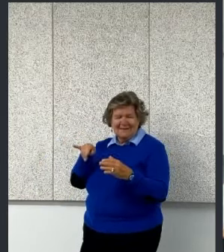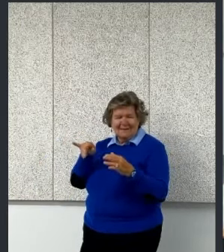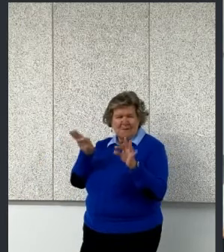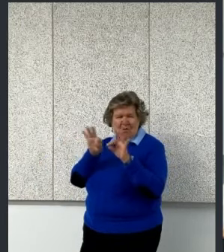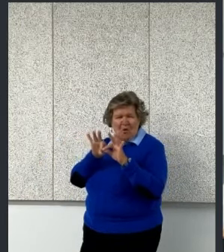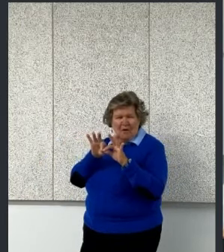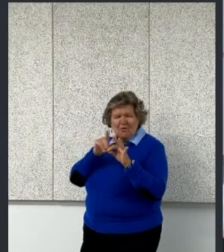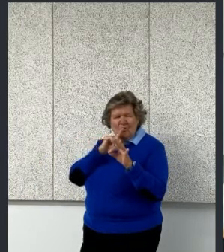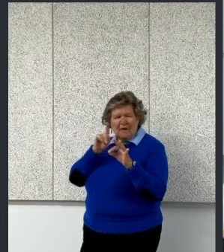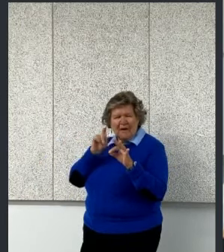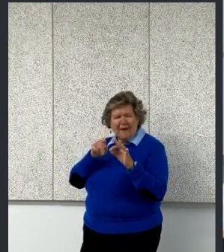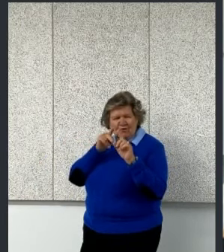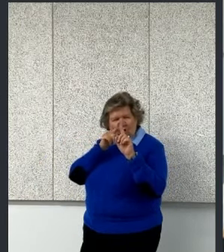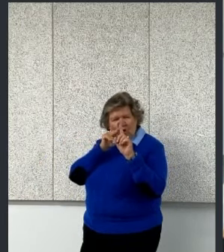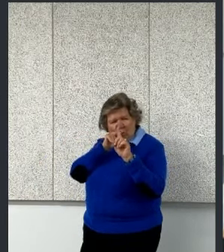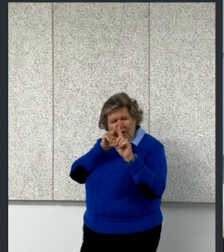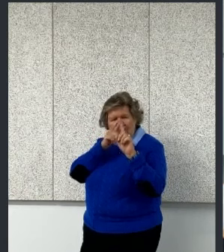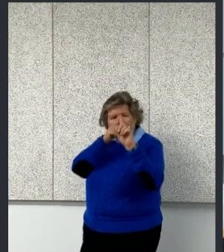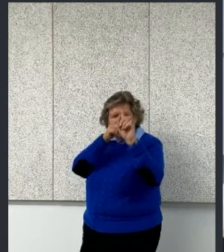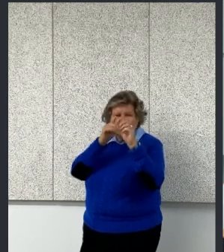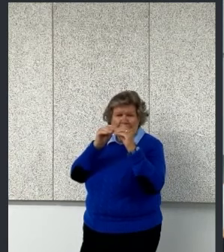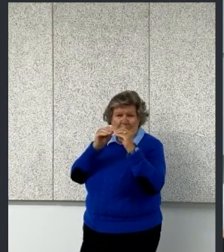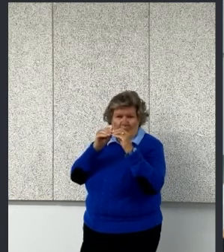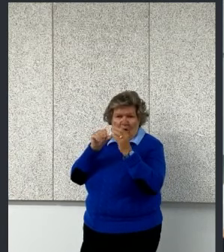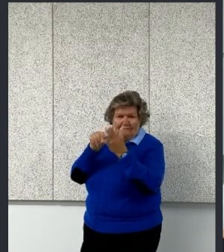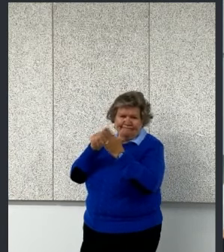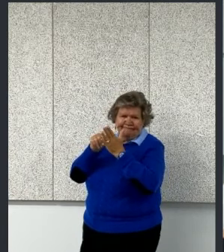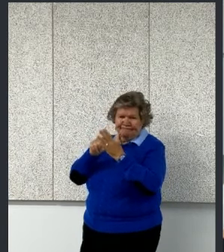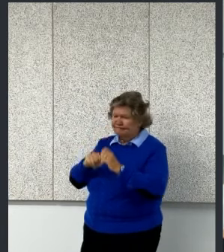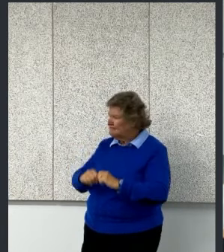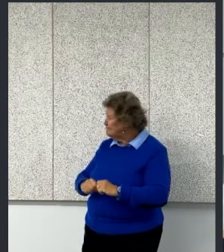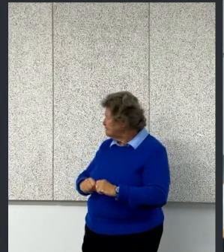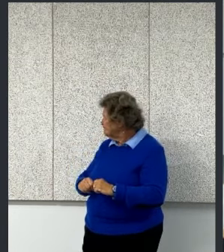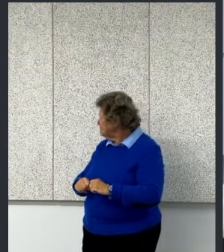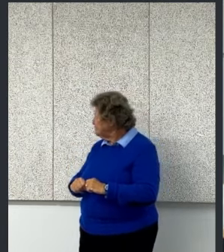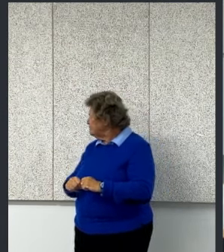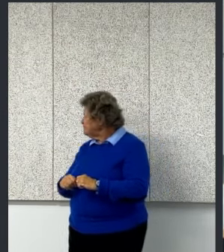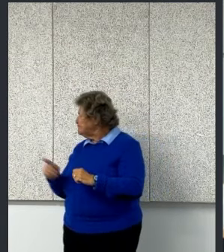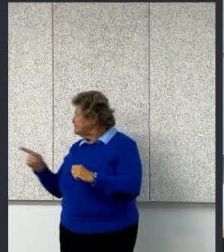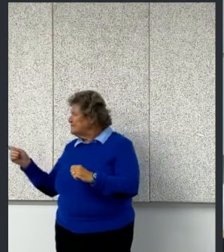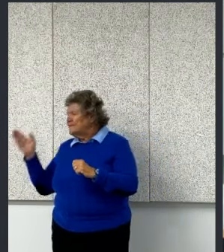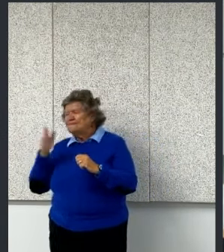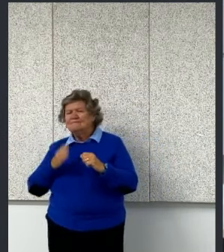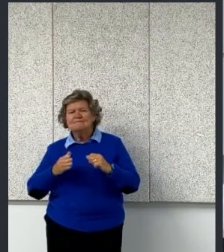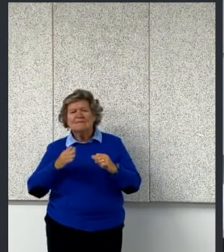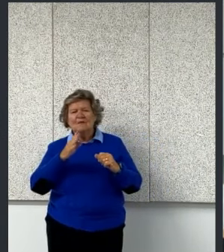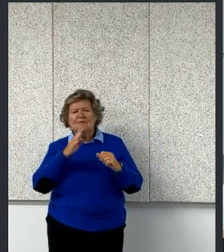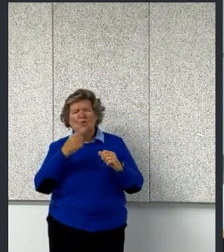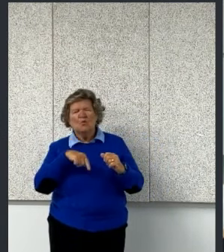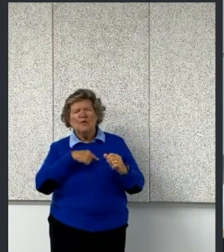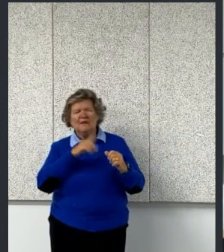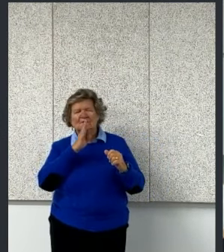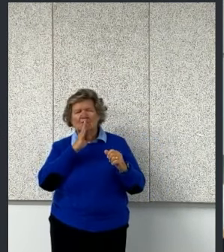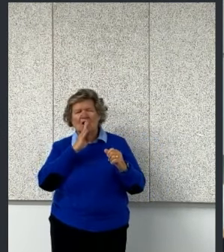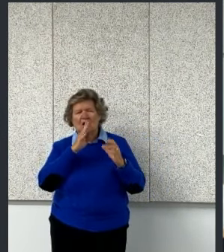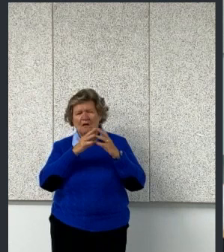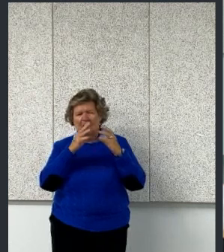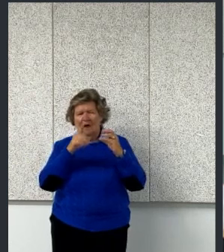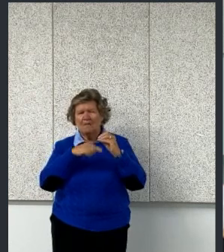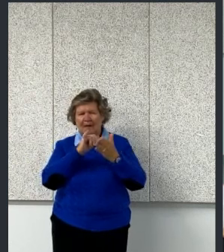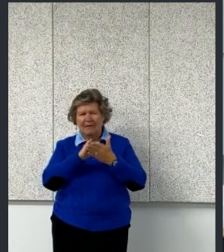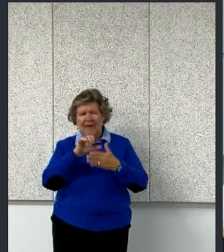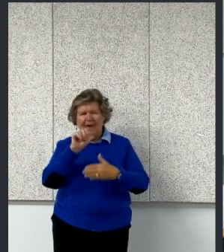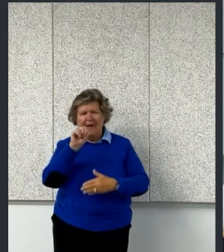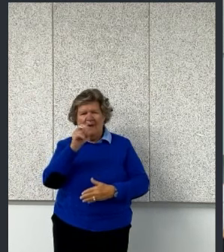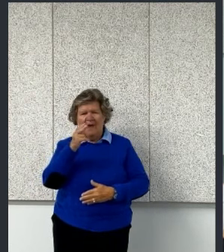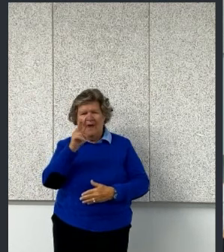way of approaching it. I think that kind of transparency is what we're thinking and talking about a lot at Schubert too. And I feel like there are lots of things that